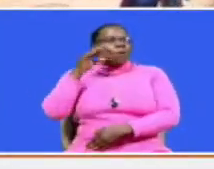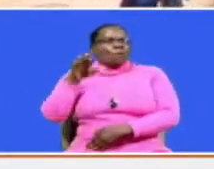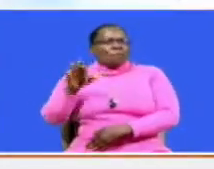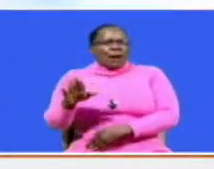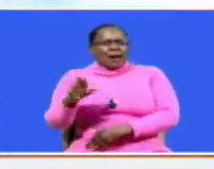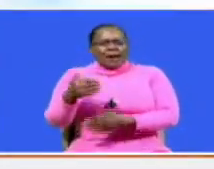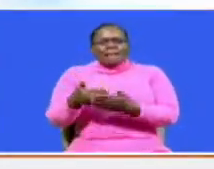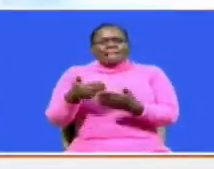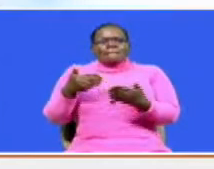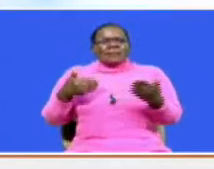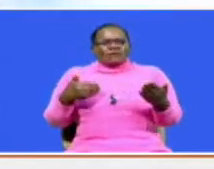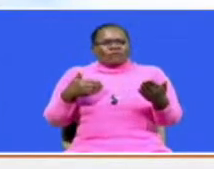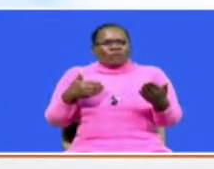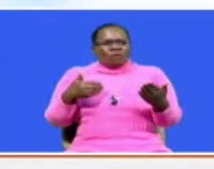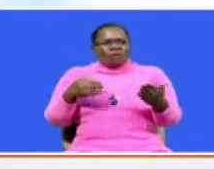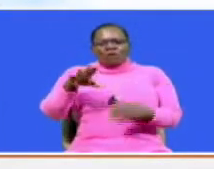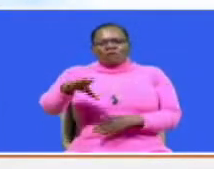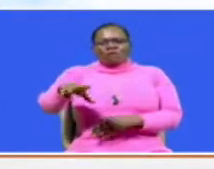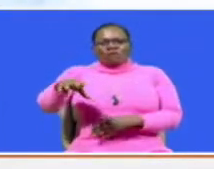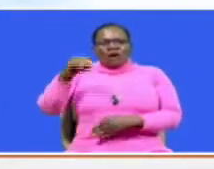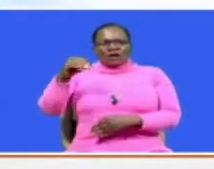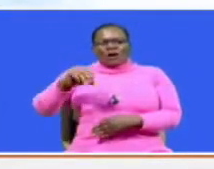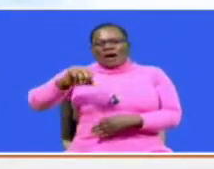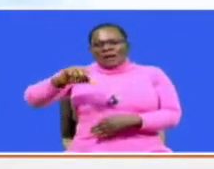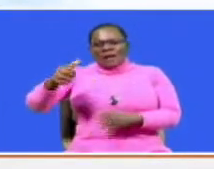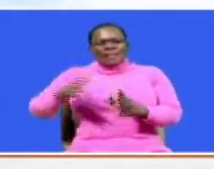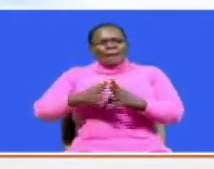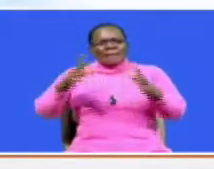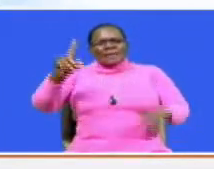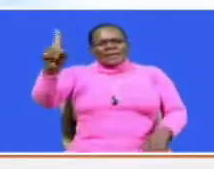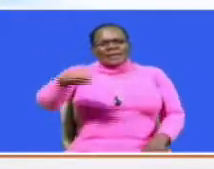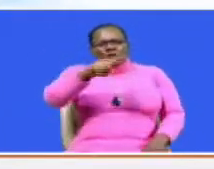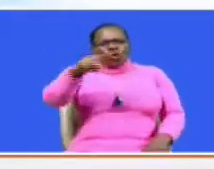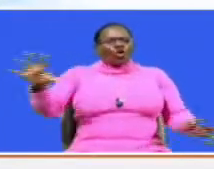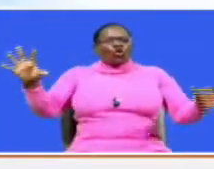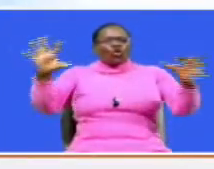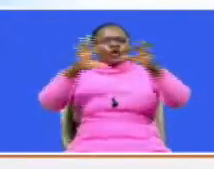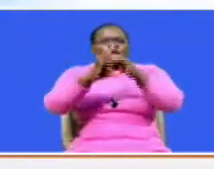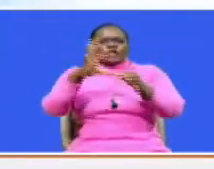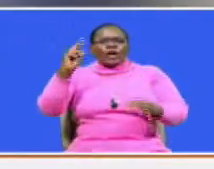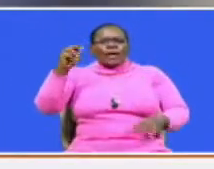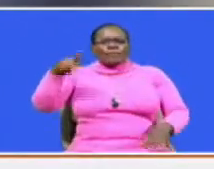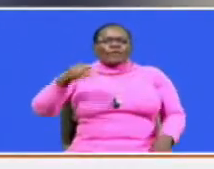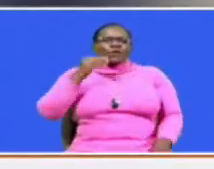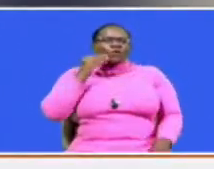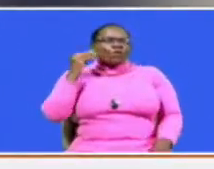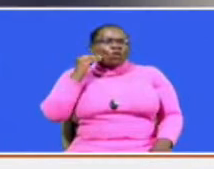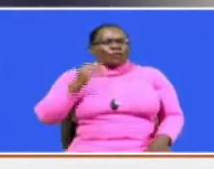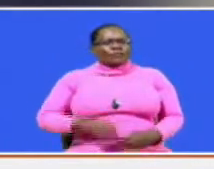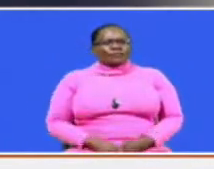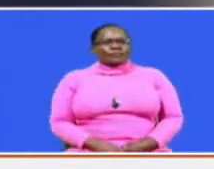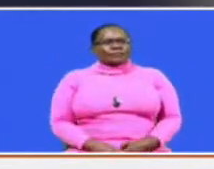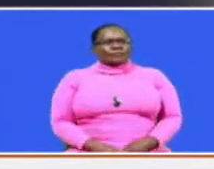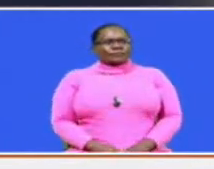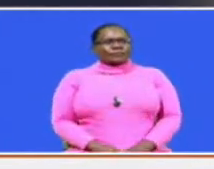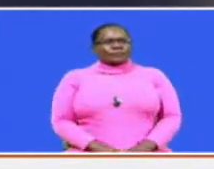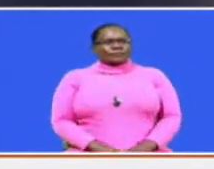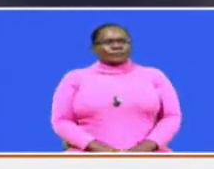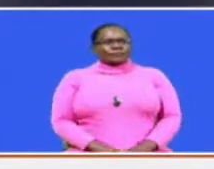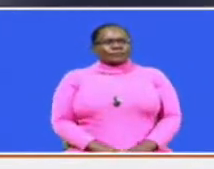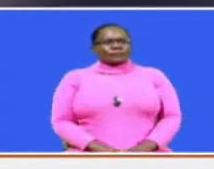This was before it was established that there was a massive illegal connection to the MP's home.